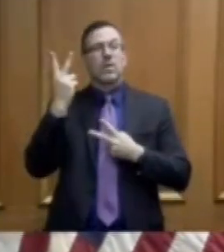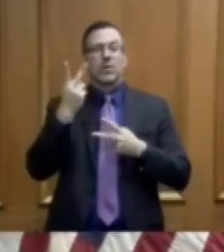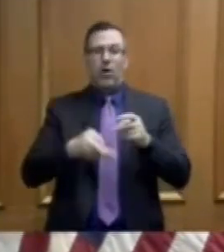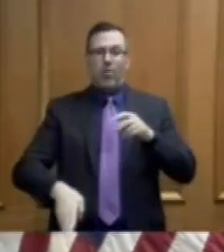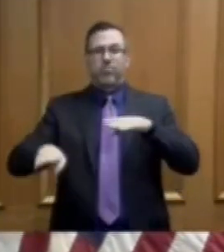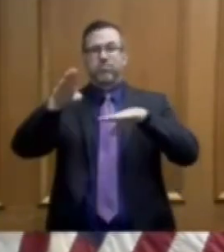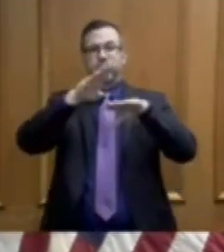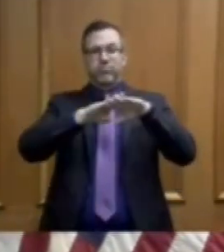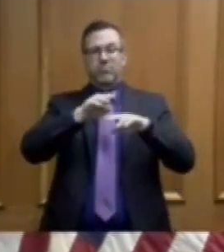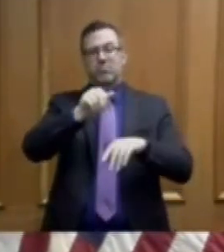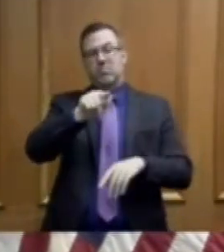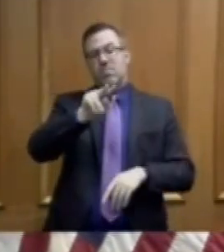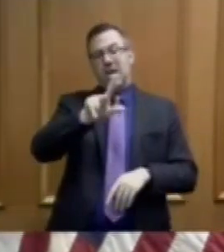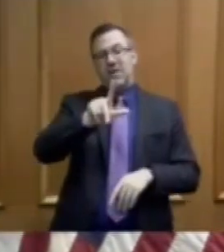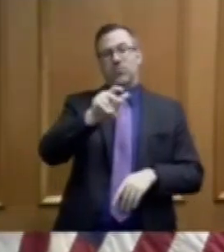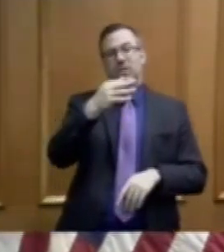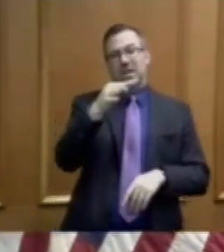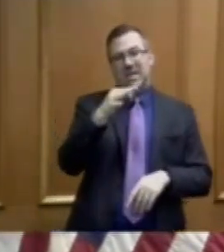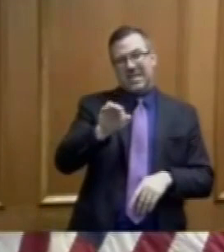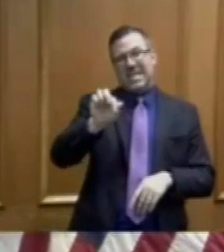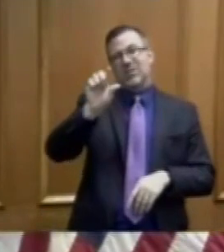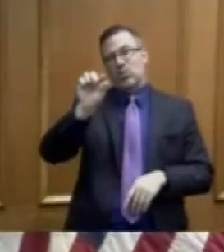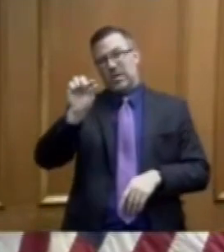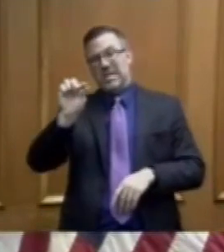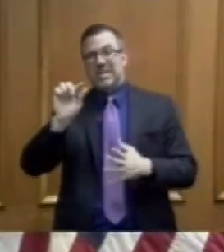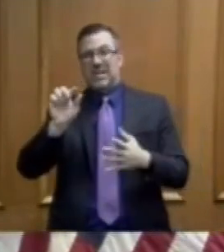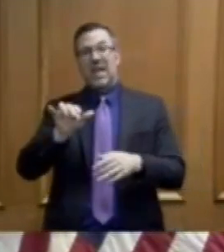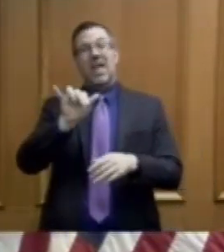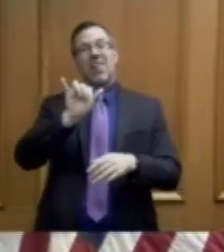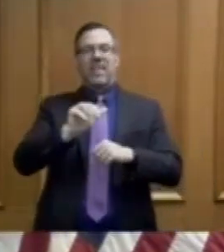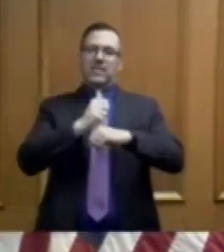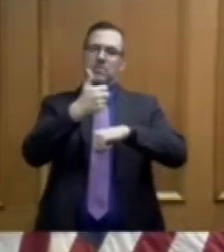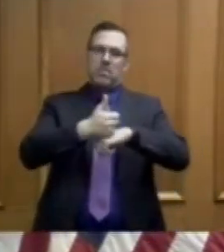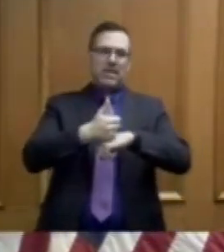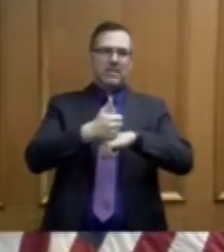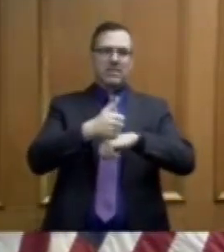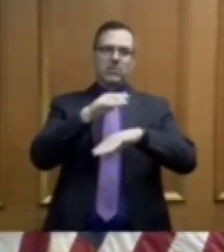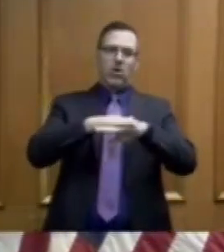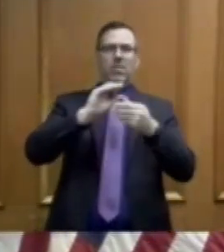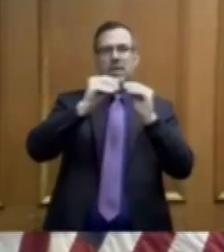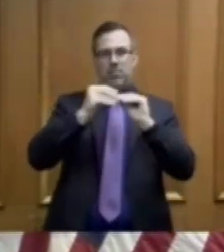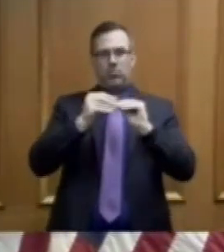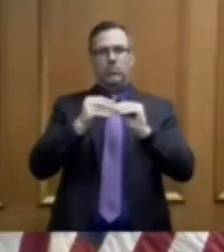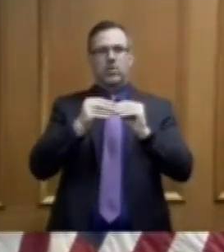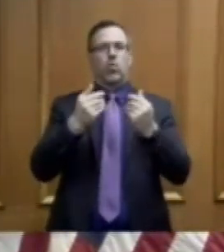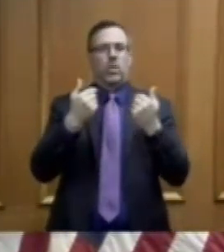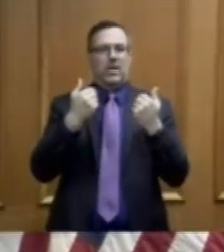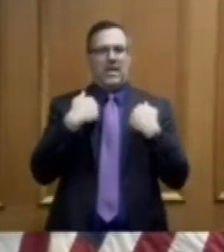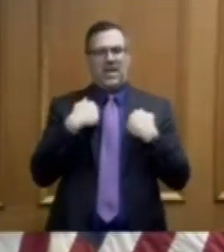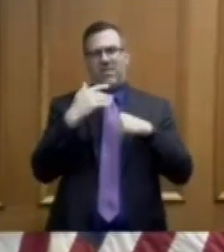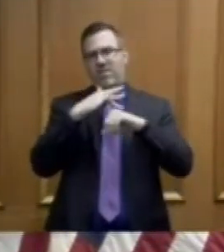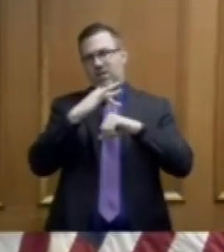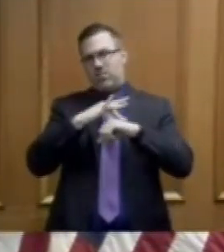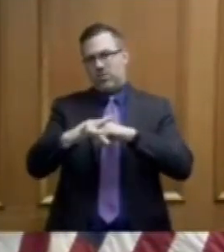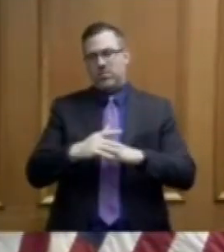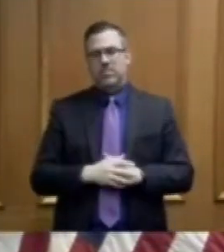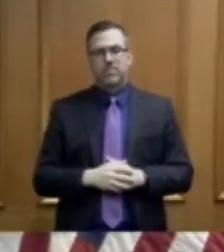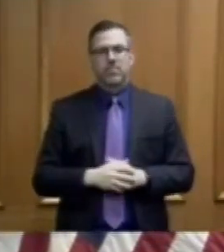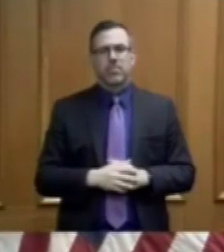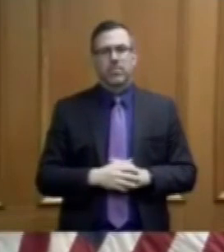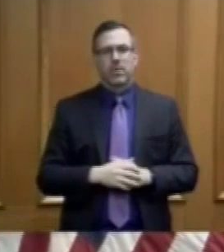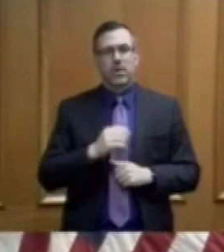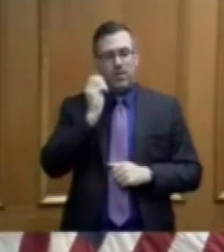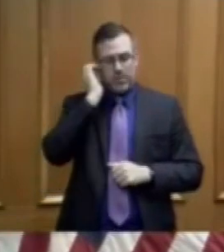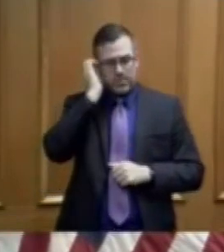are in that model based on the numbers that we have available. And we also know that every provider, public provider,